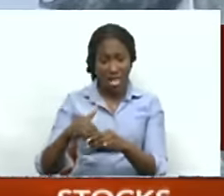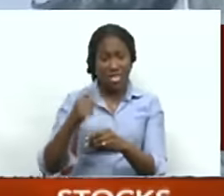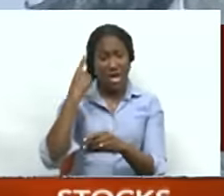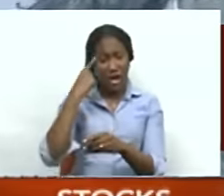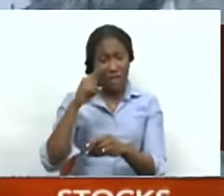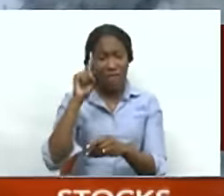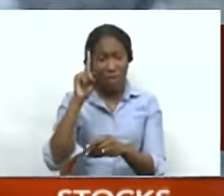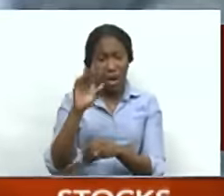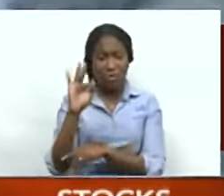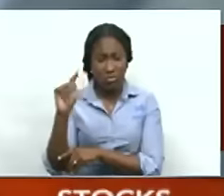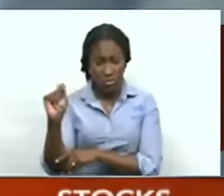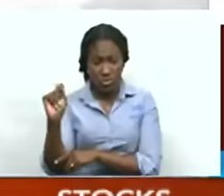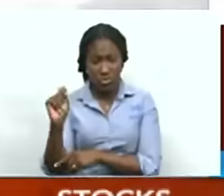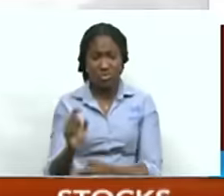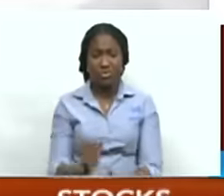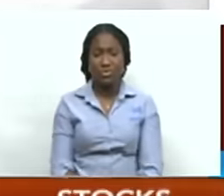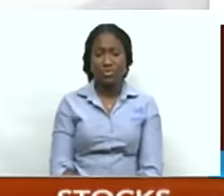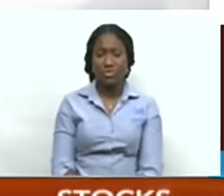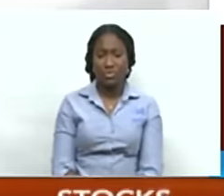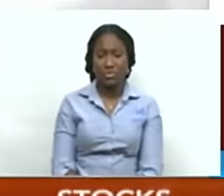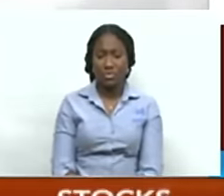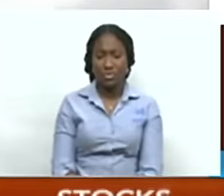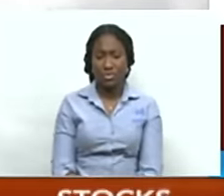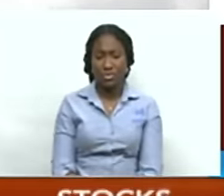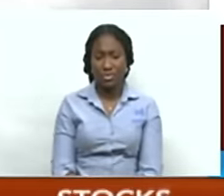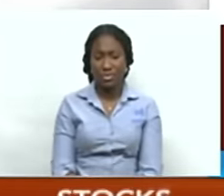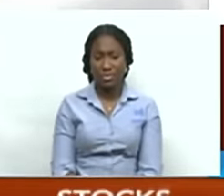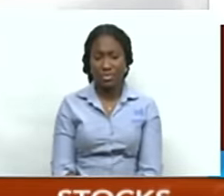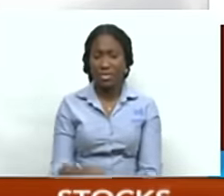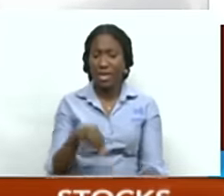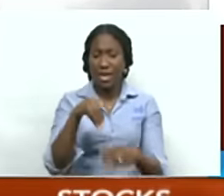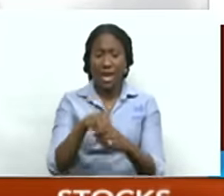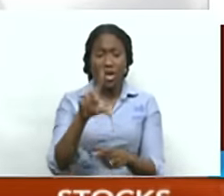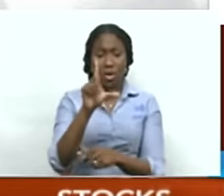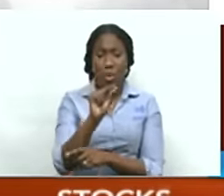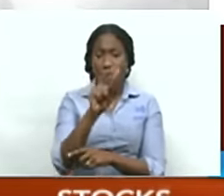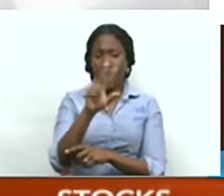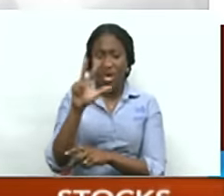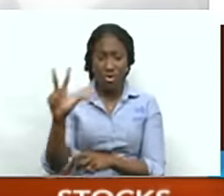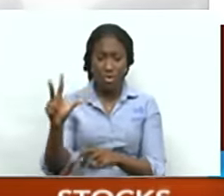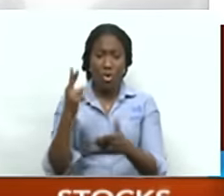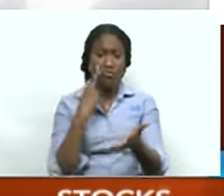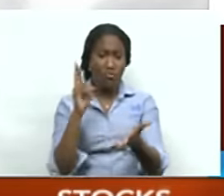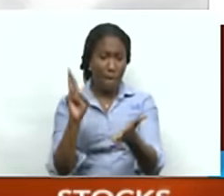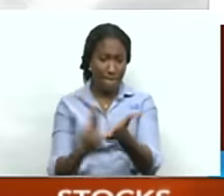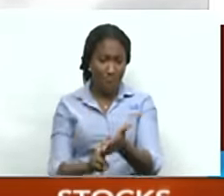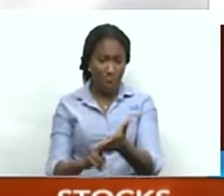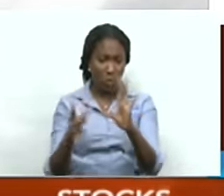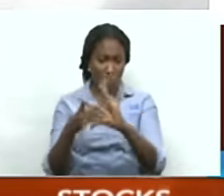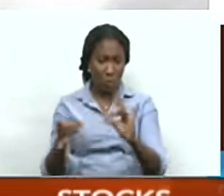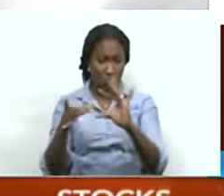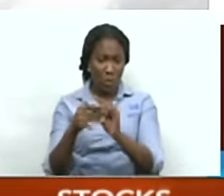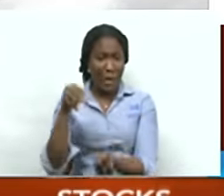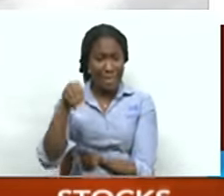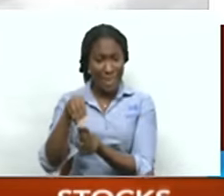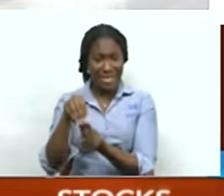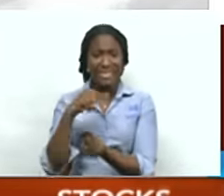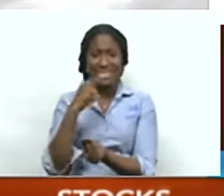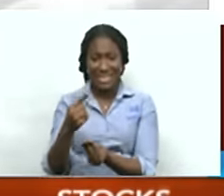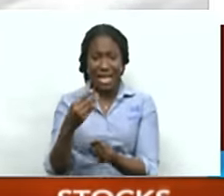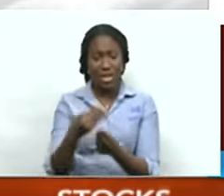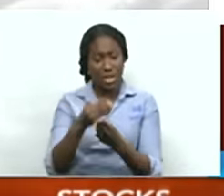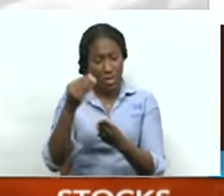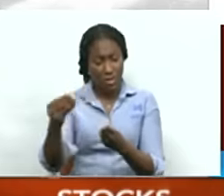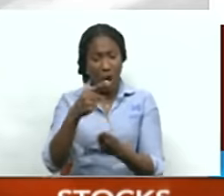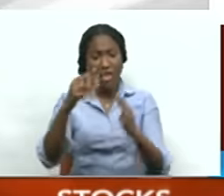TT$966. In its 2023 annual report, Massey says that the acquisition of the warehouse will facilitate the growth of